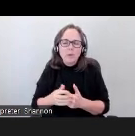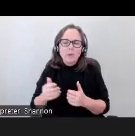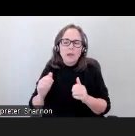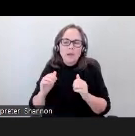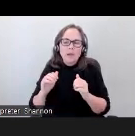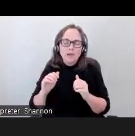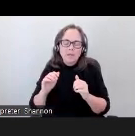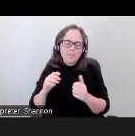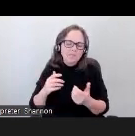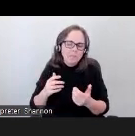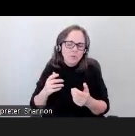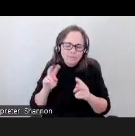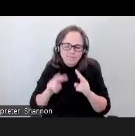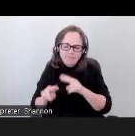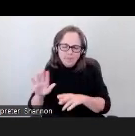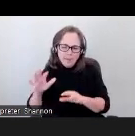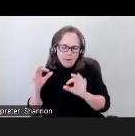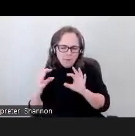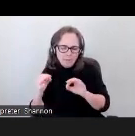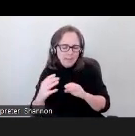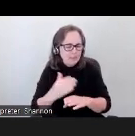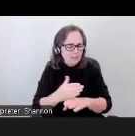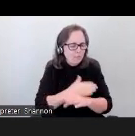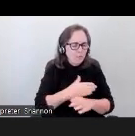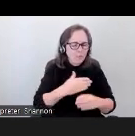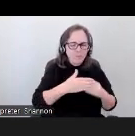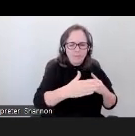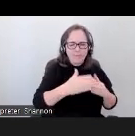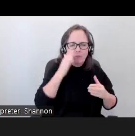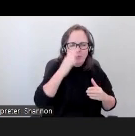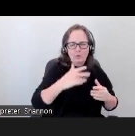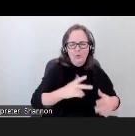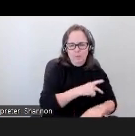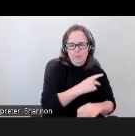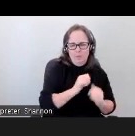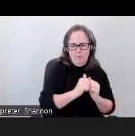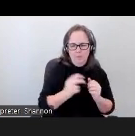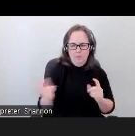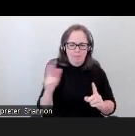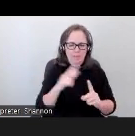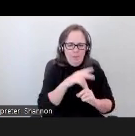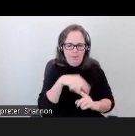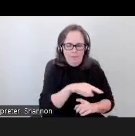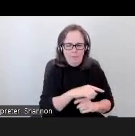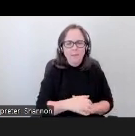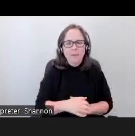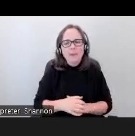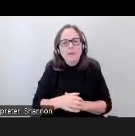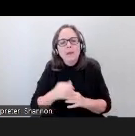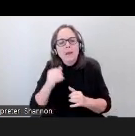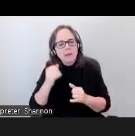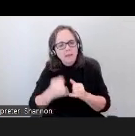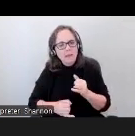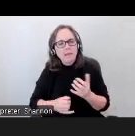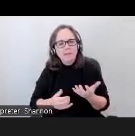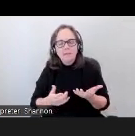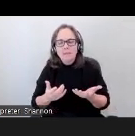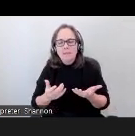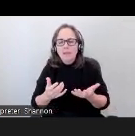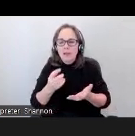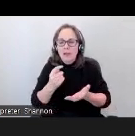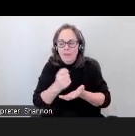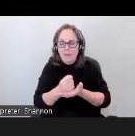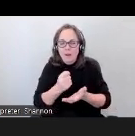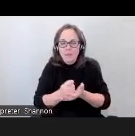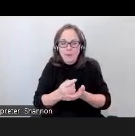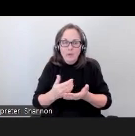improve care to our future patients. Um, and lastly, like I said, immunotherapy is an